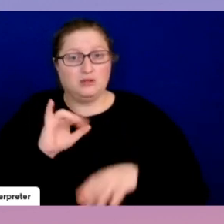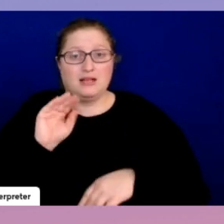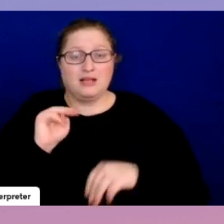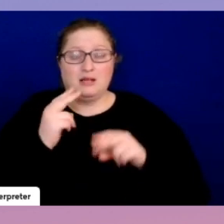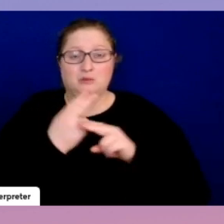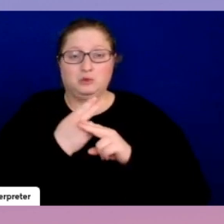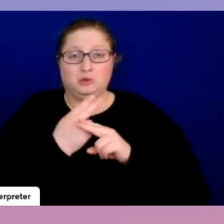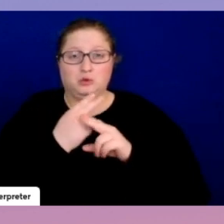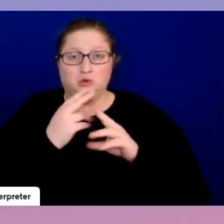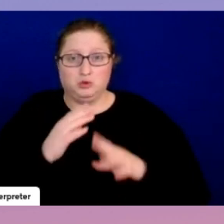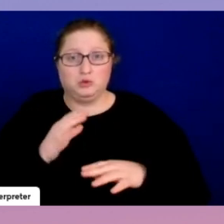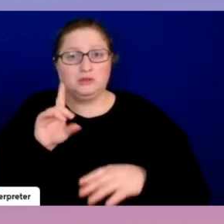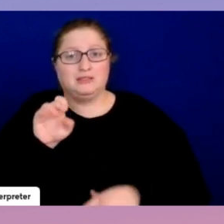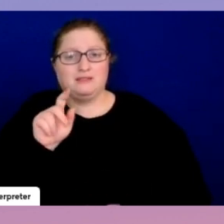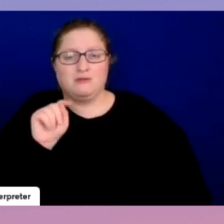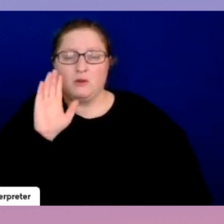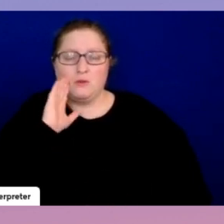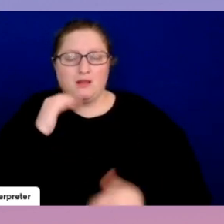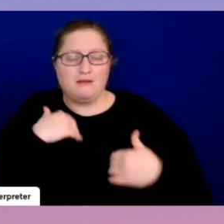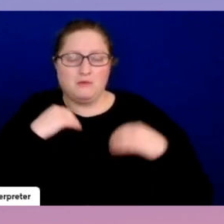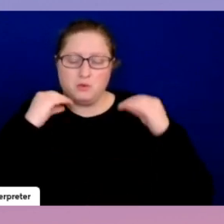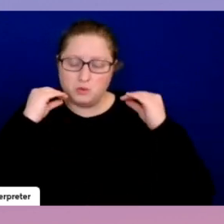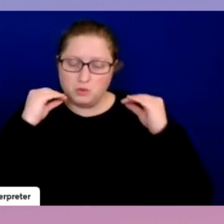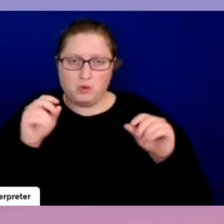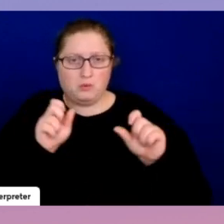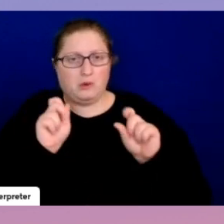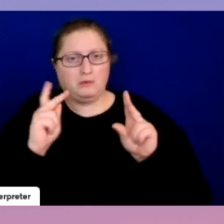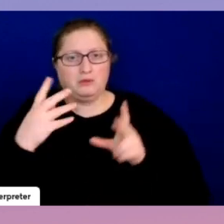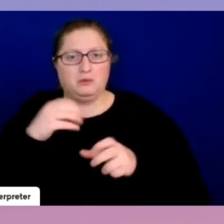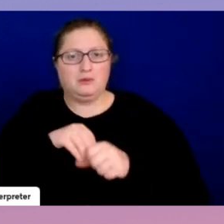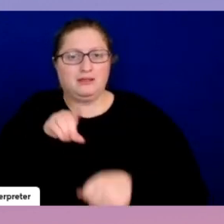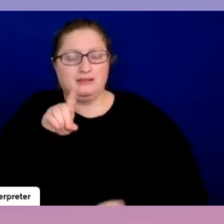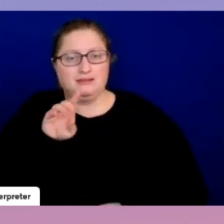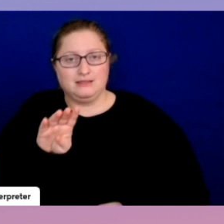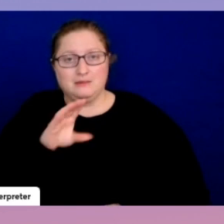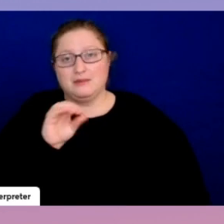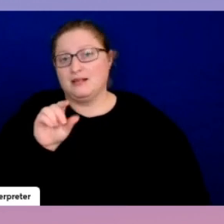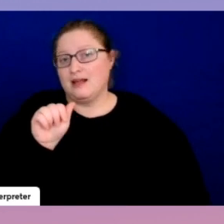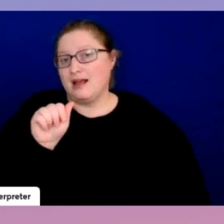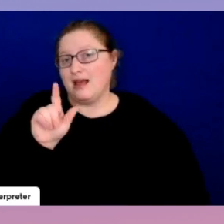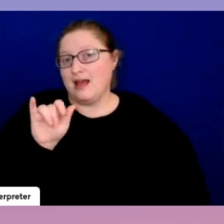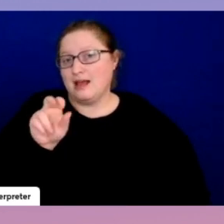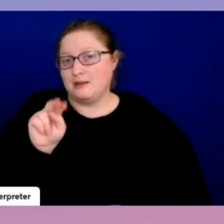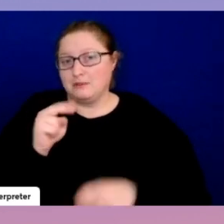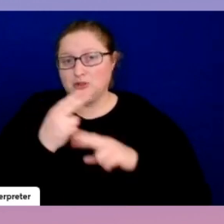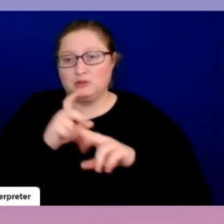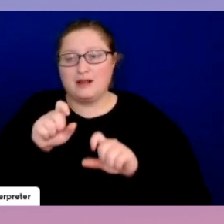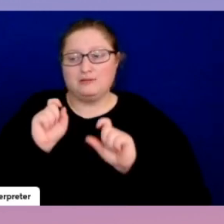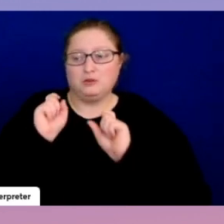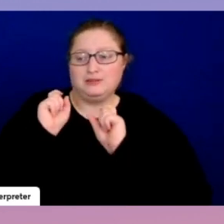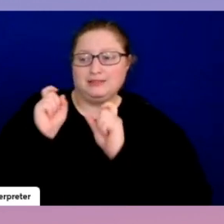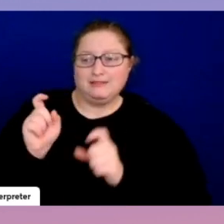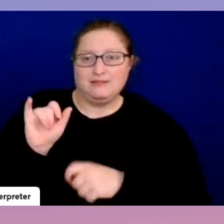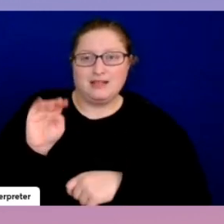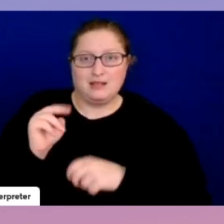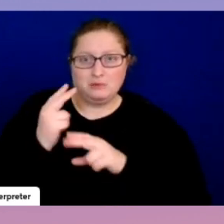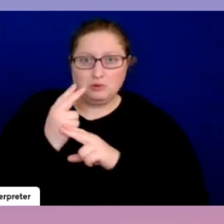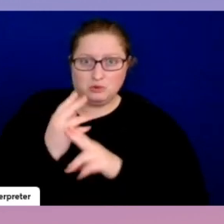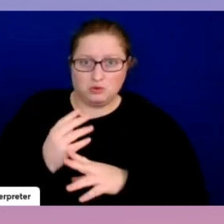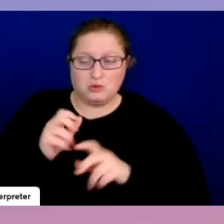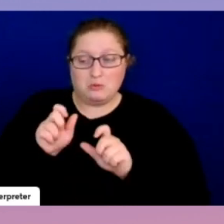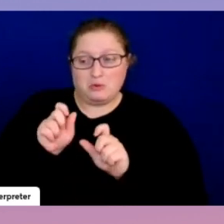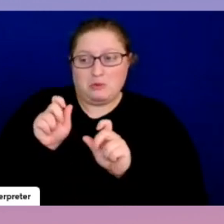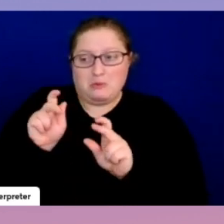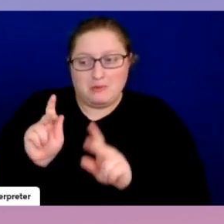will not have any permissions within the database. An admin user has to grant an IAM user permissions on the